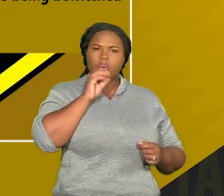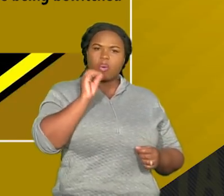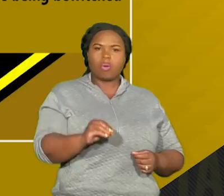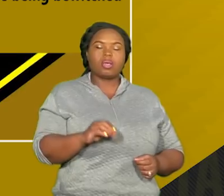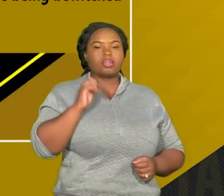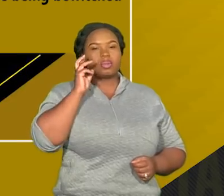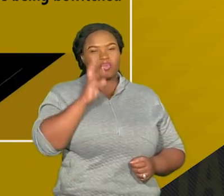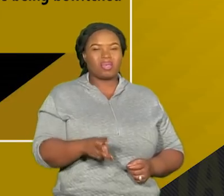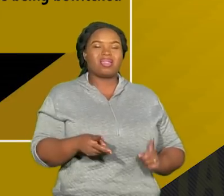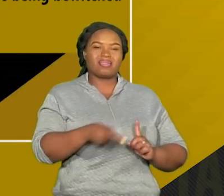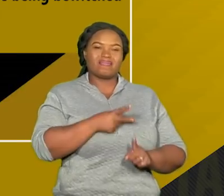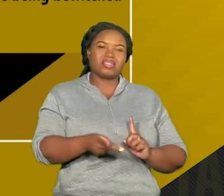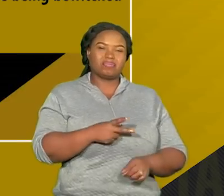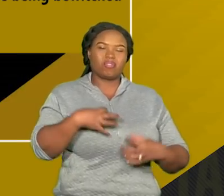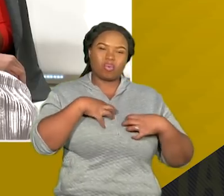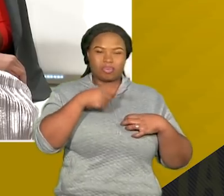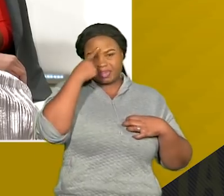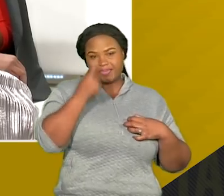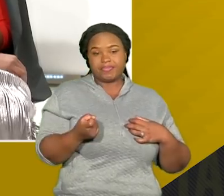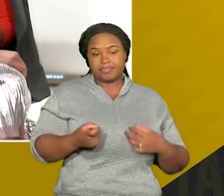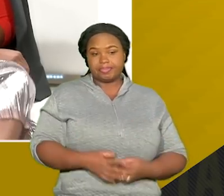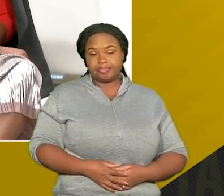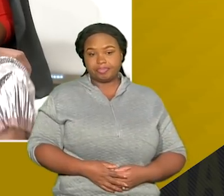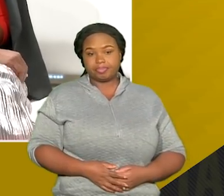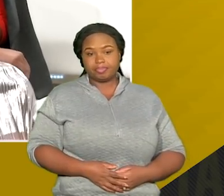will become a victim of your own belief.